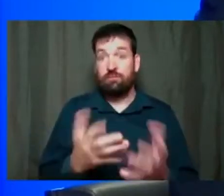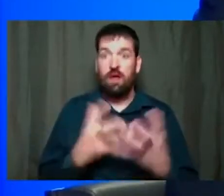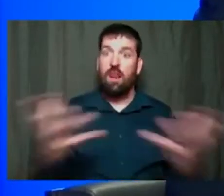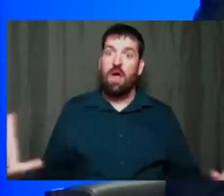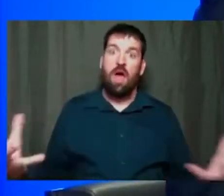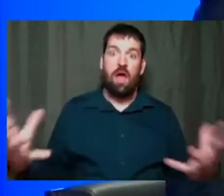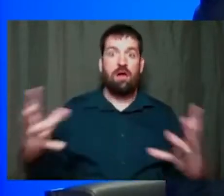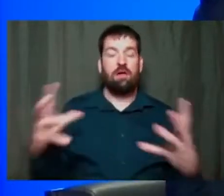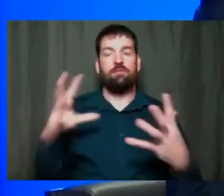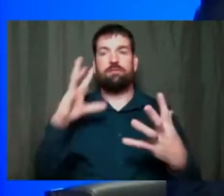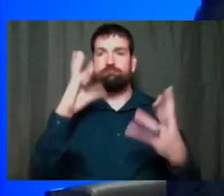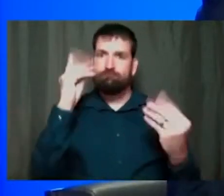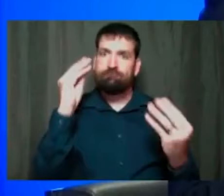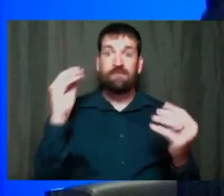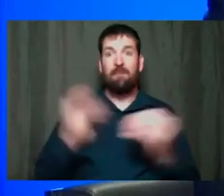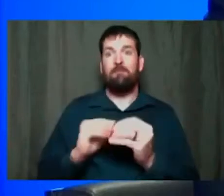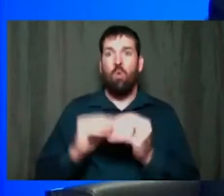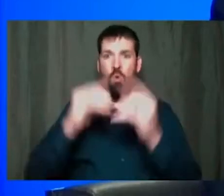that we are,